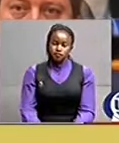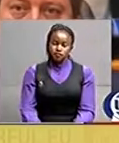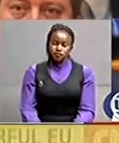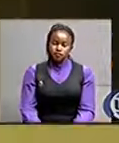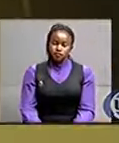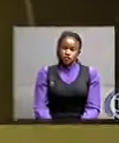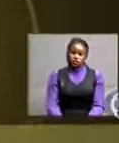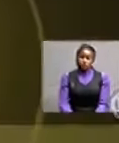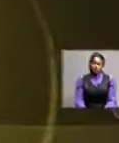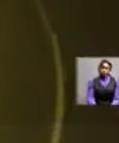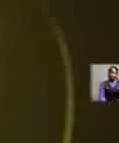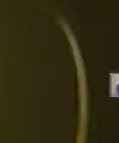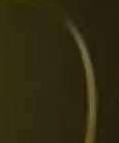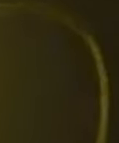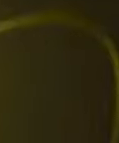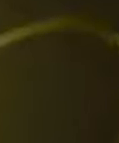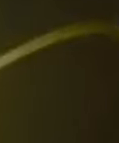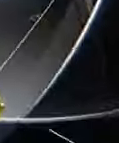scotland